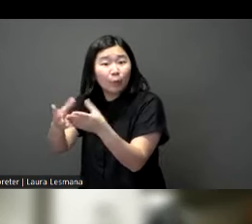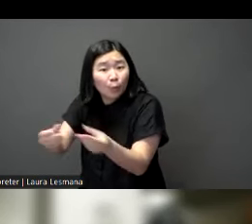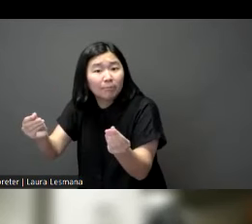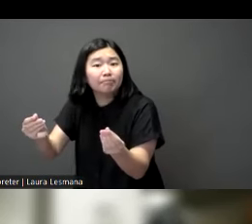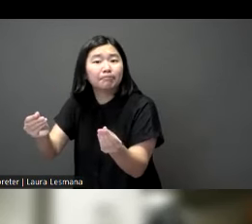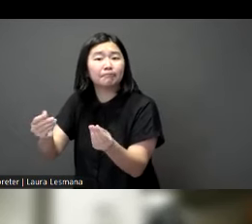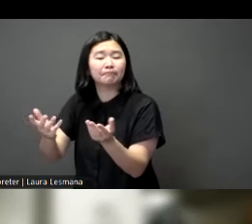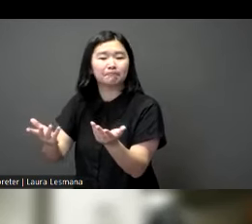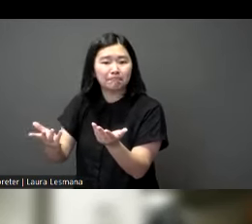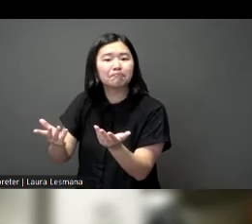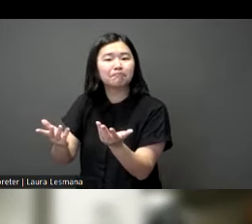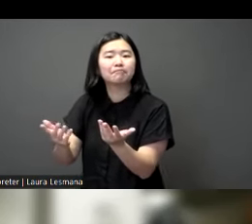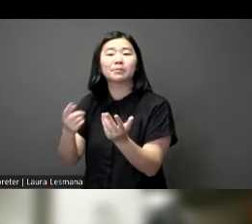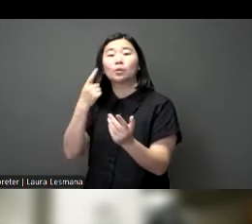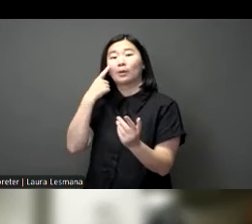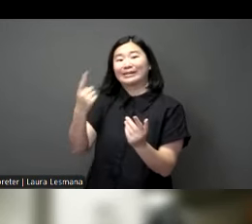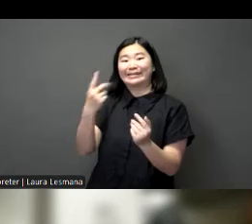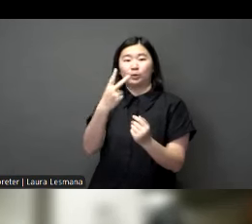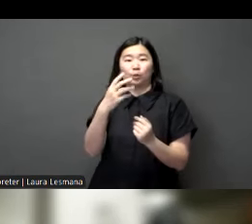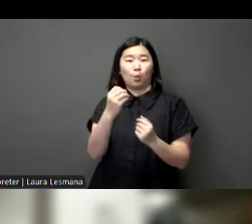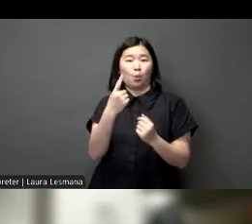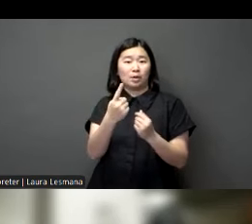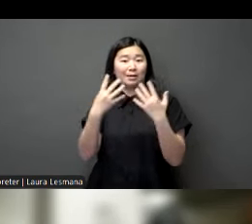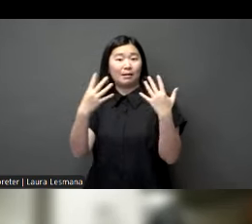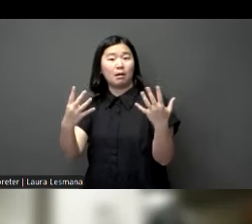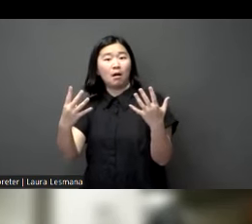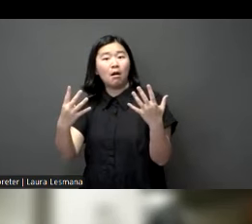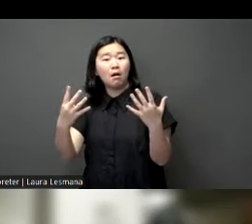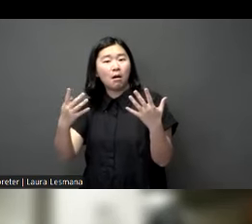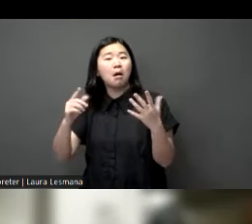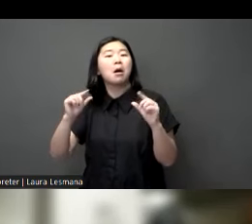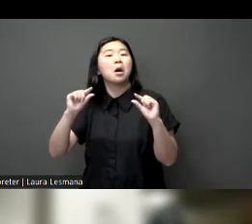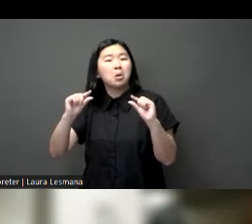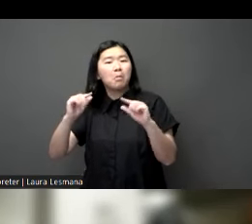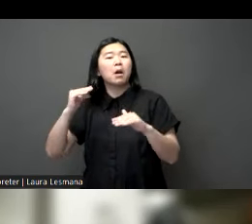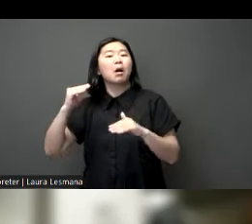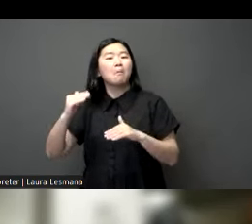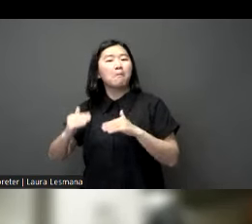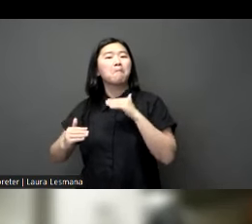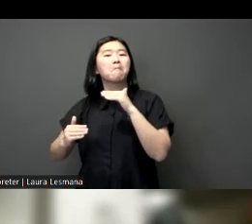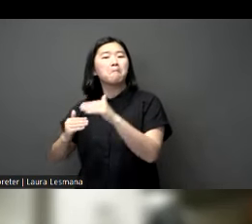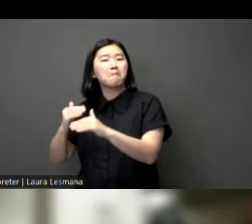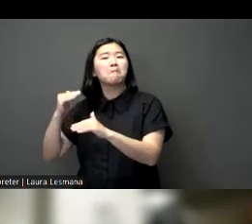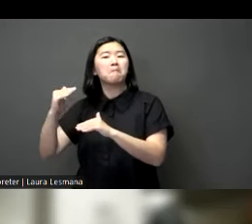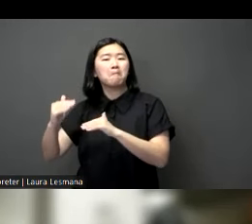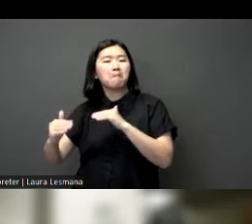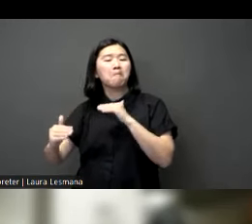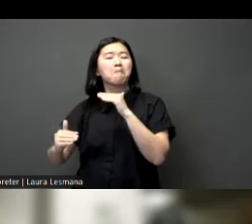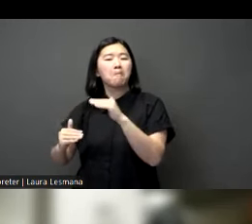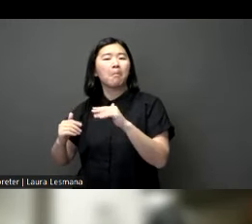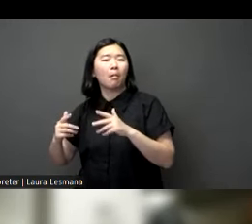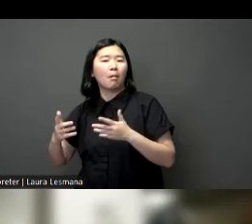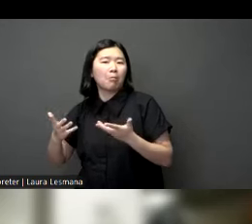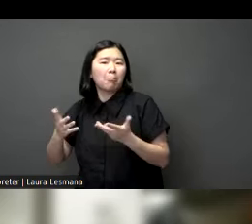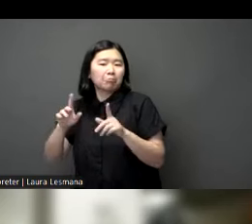different tests so we can eradicate the human papilloma virus. Now, these